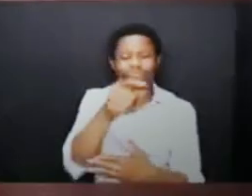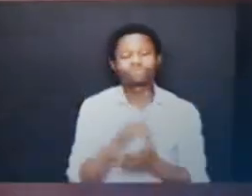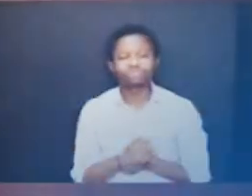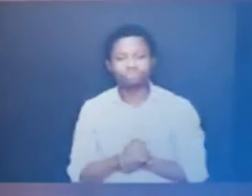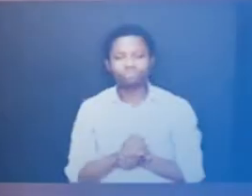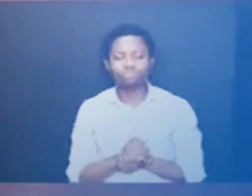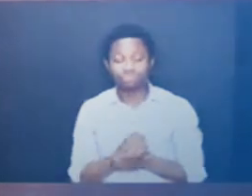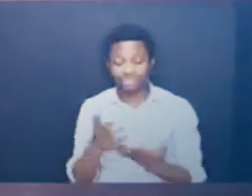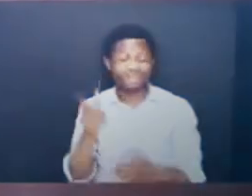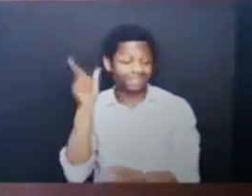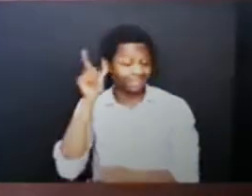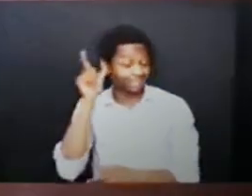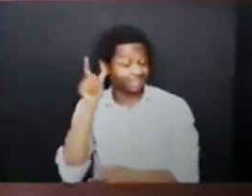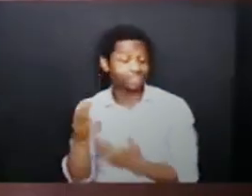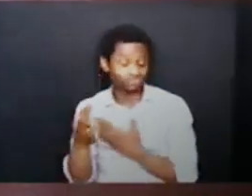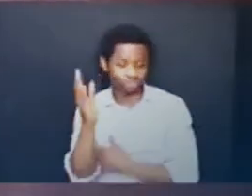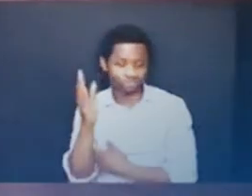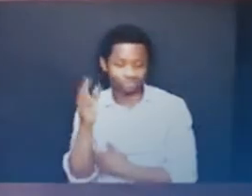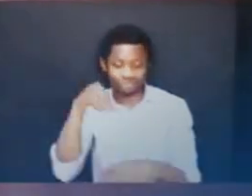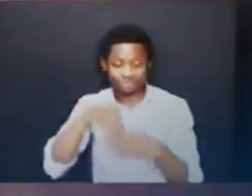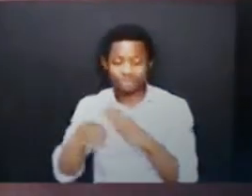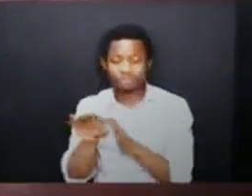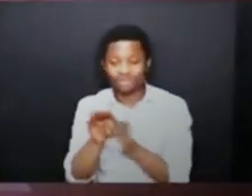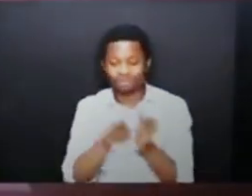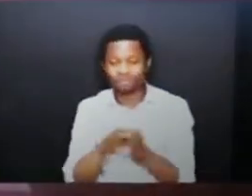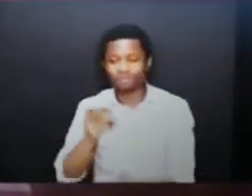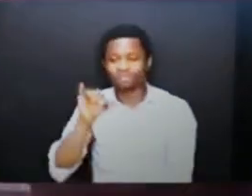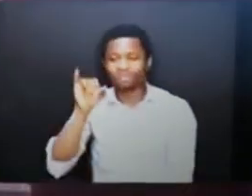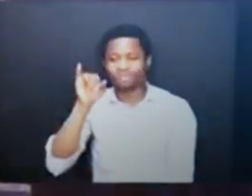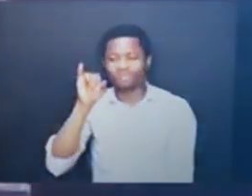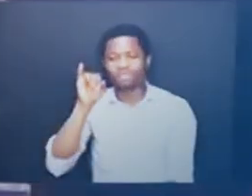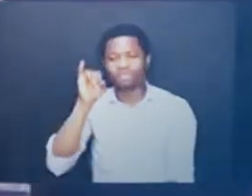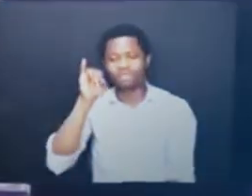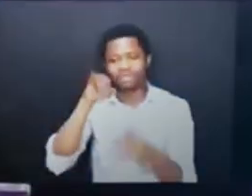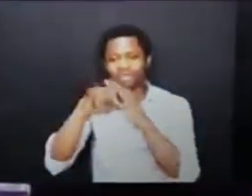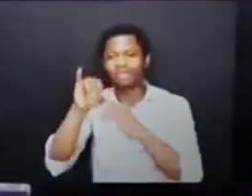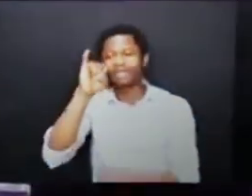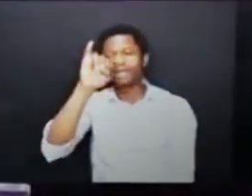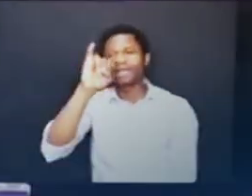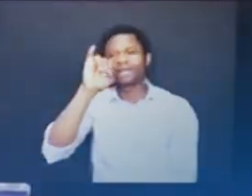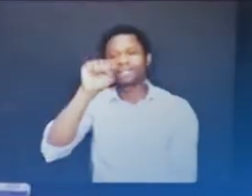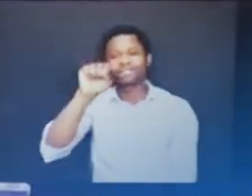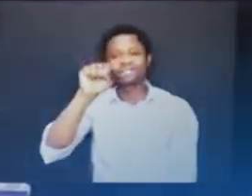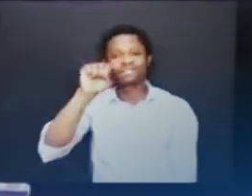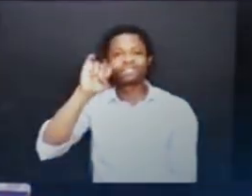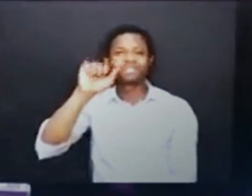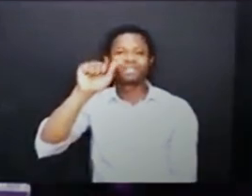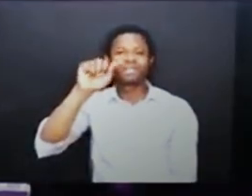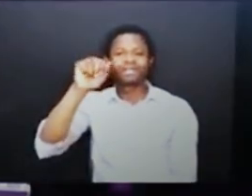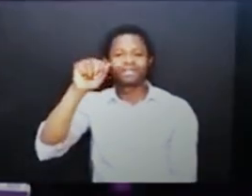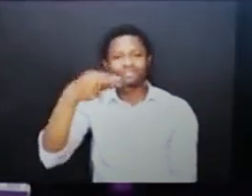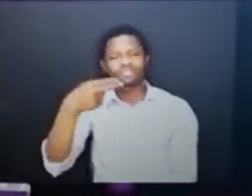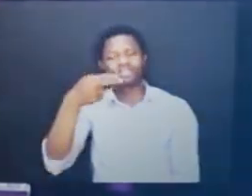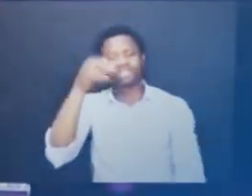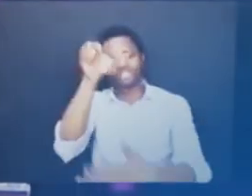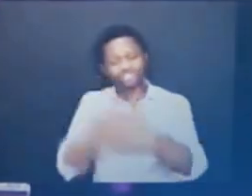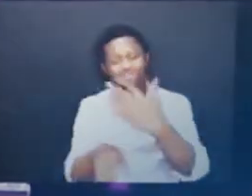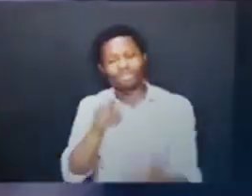listen to God. In Isaiah 41 from verse